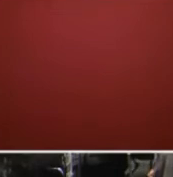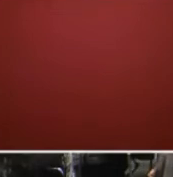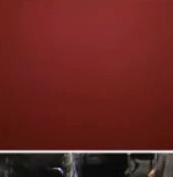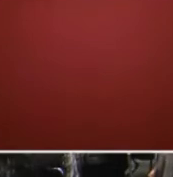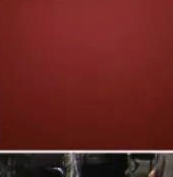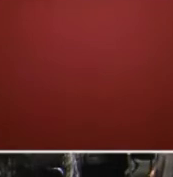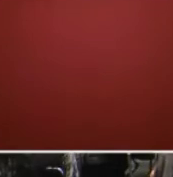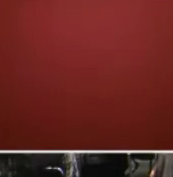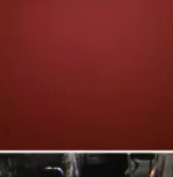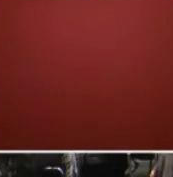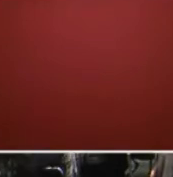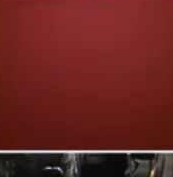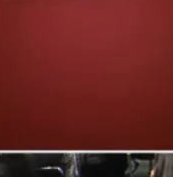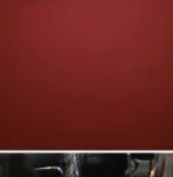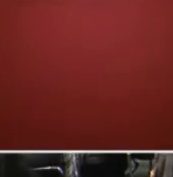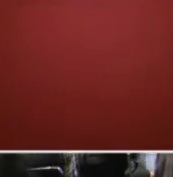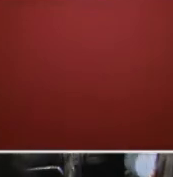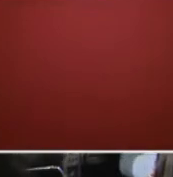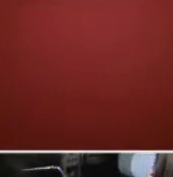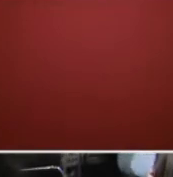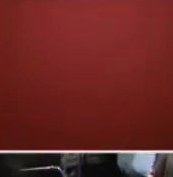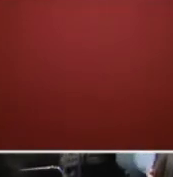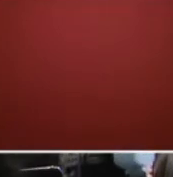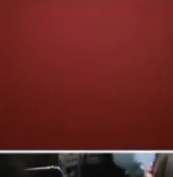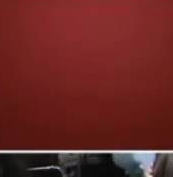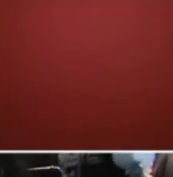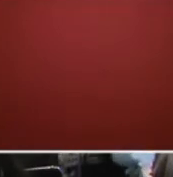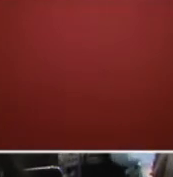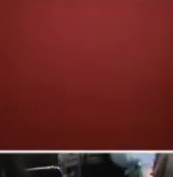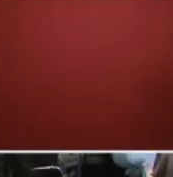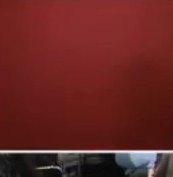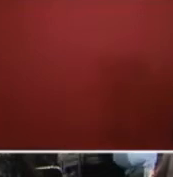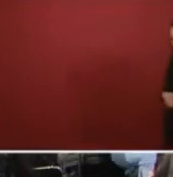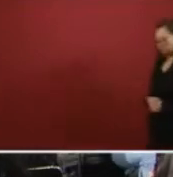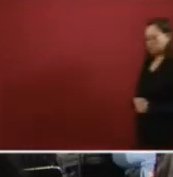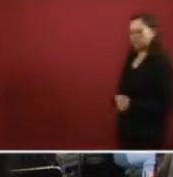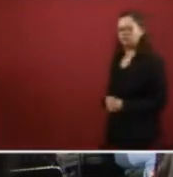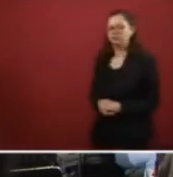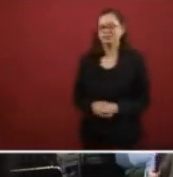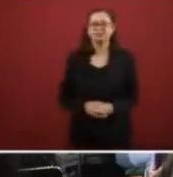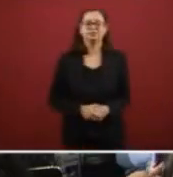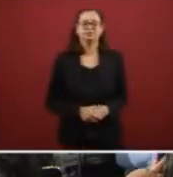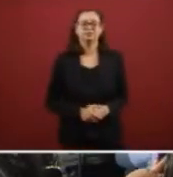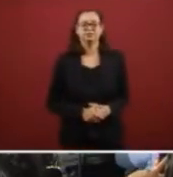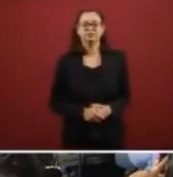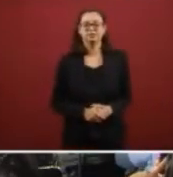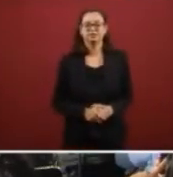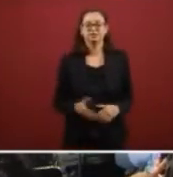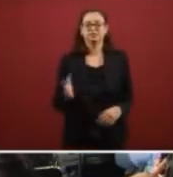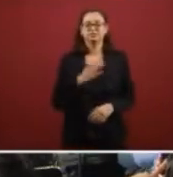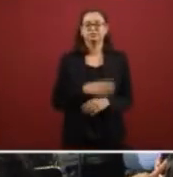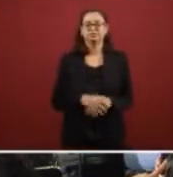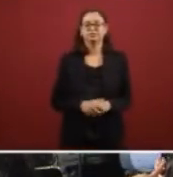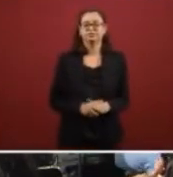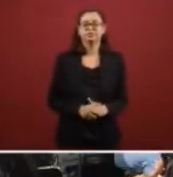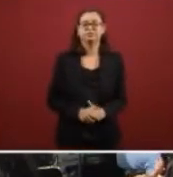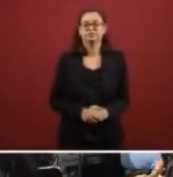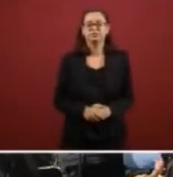All right, you guys, sorry for that false start. We're going to start the translation now. Sorry, I had a late start